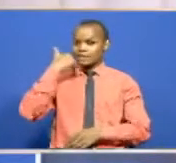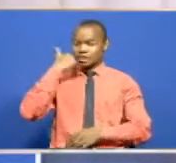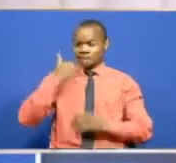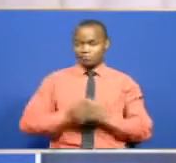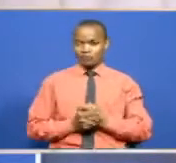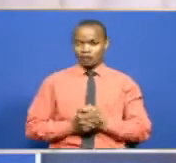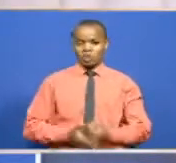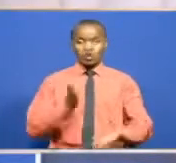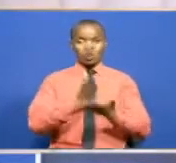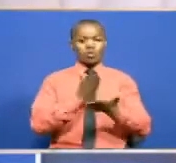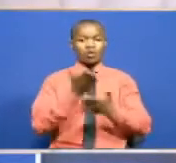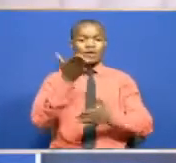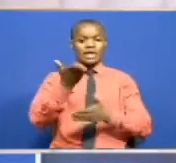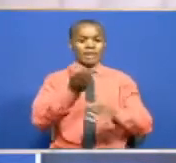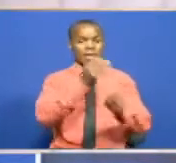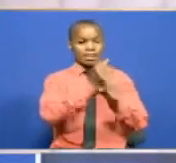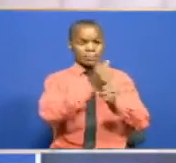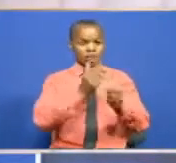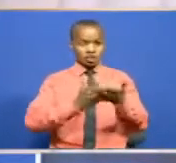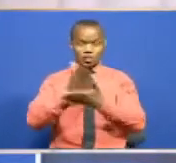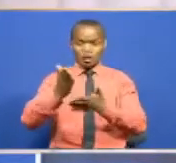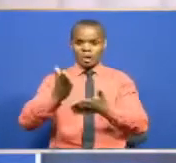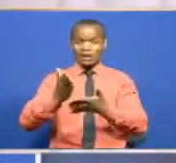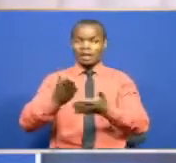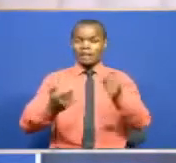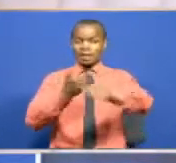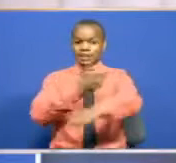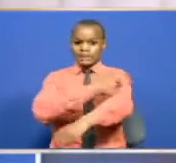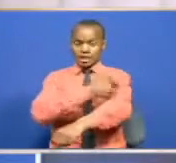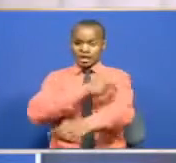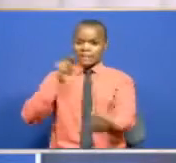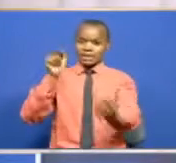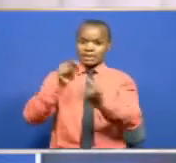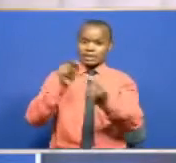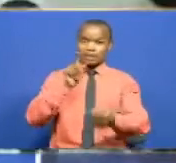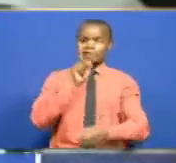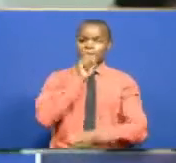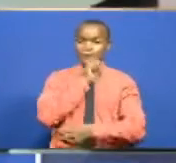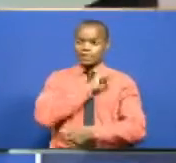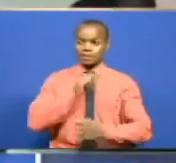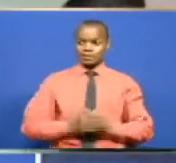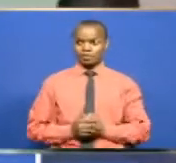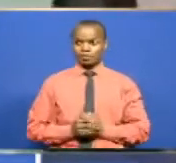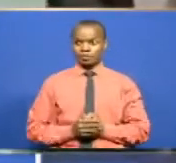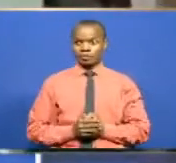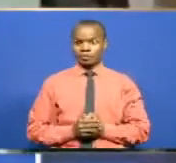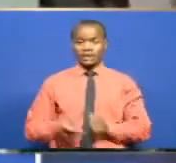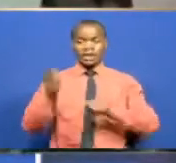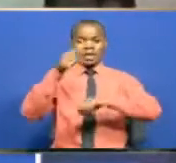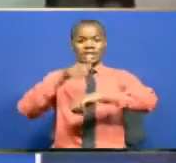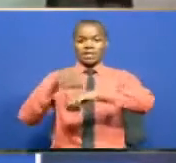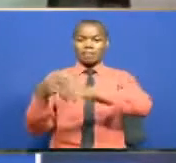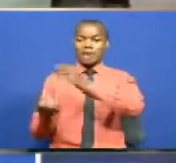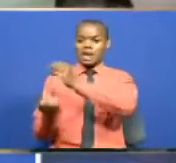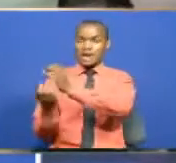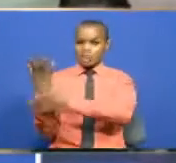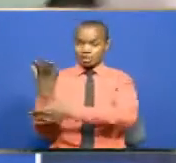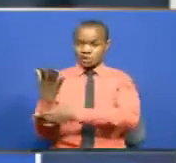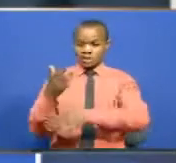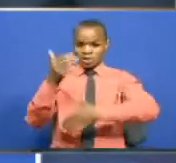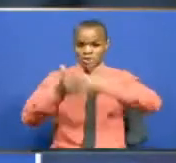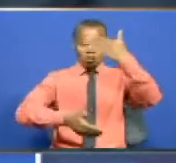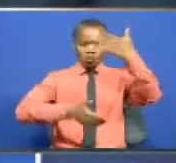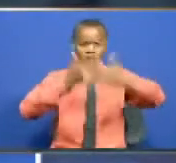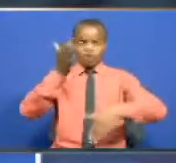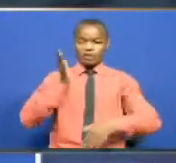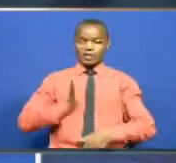be absolutely sure that those drugs have been tested on our patients. During the launch, Professor Mansour Saleh said